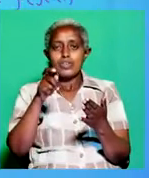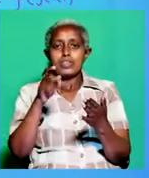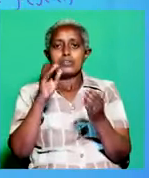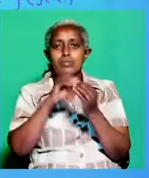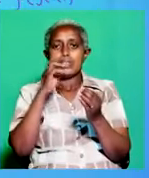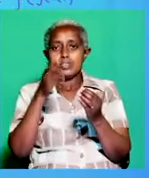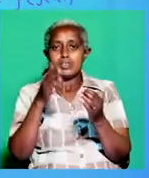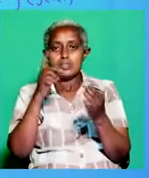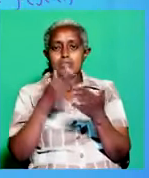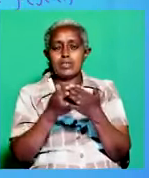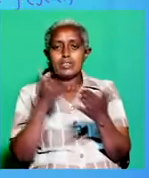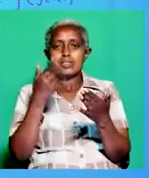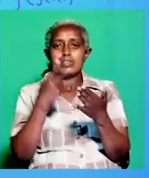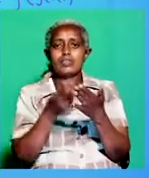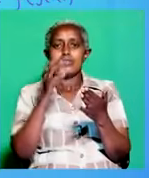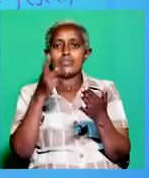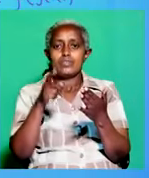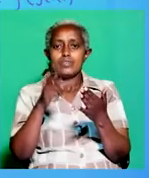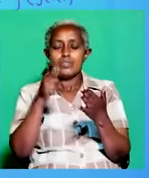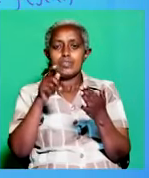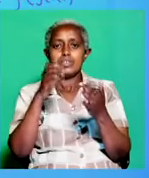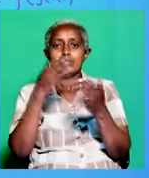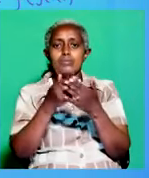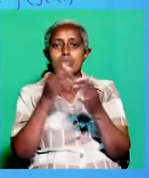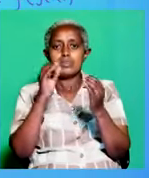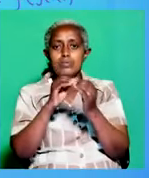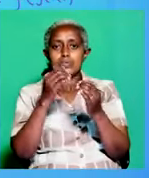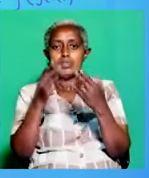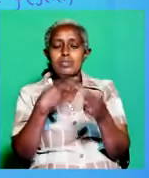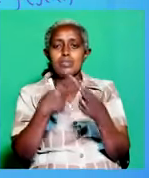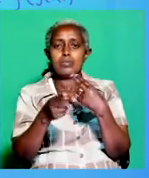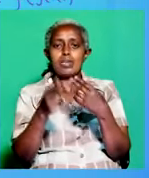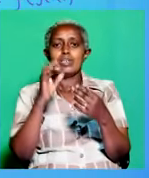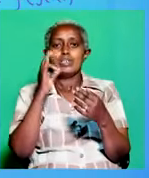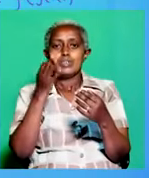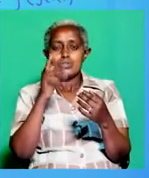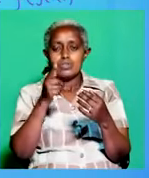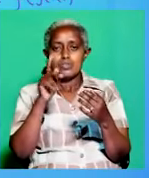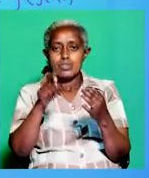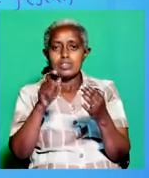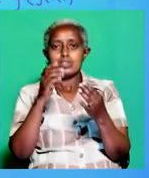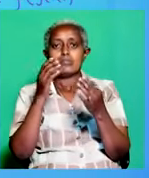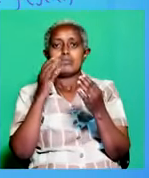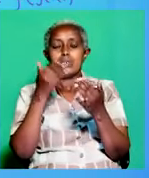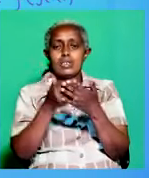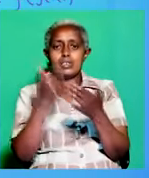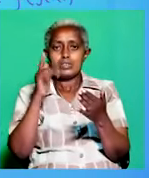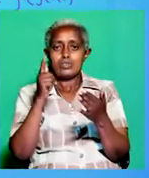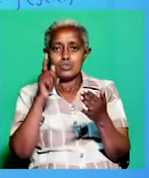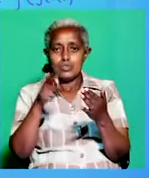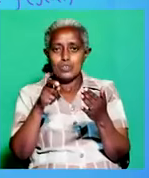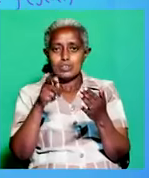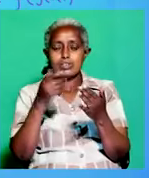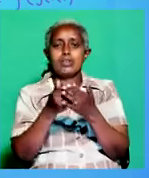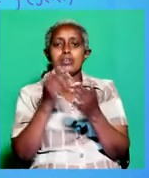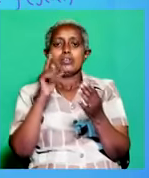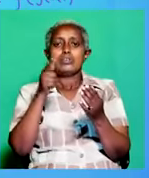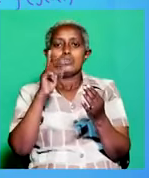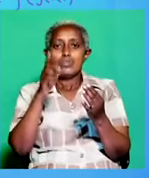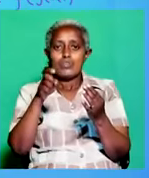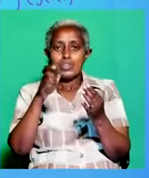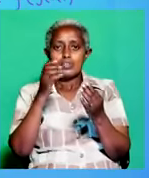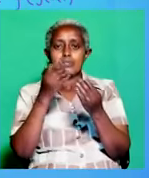f of g of x over h. Simply I multiplied by this g of x plus h minus g of x, g of x plus h minus